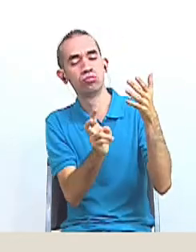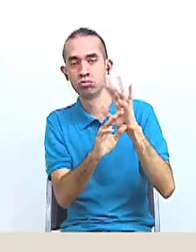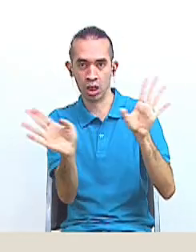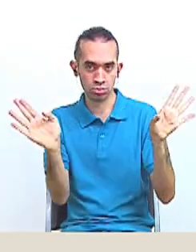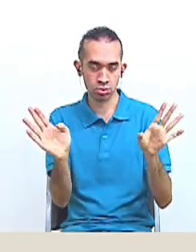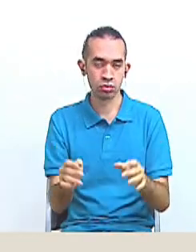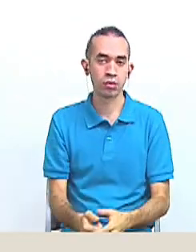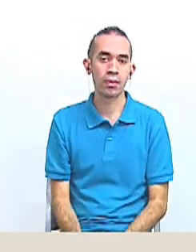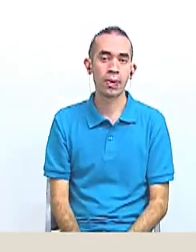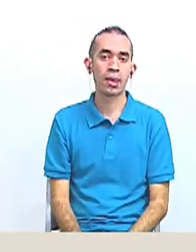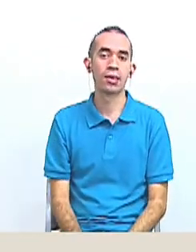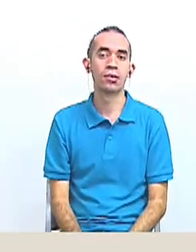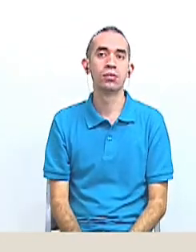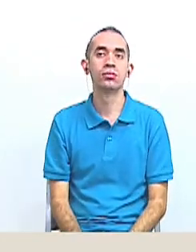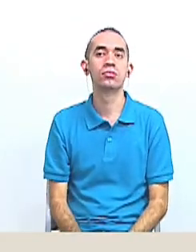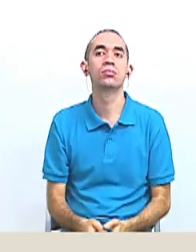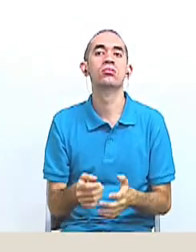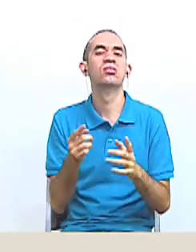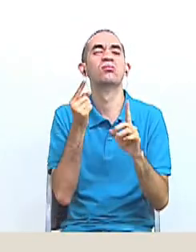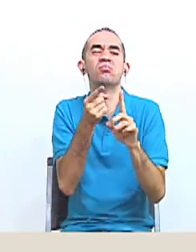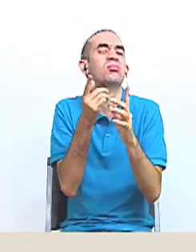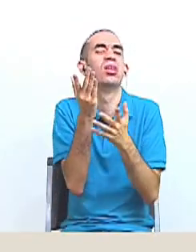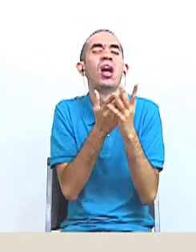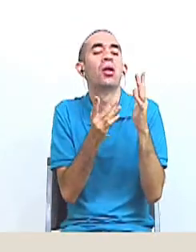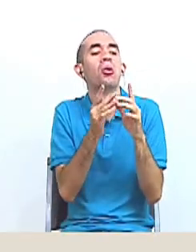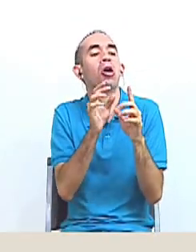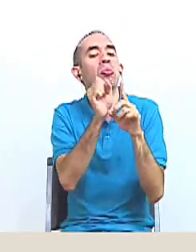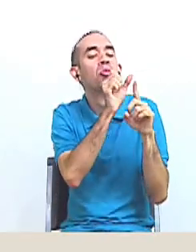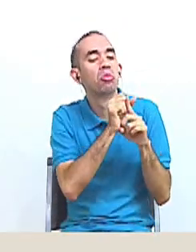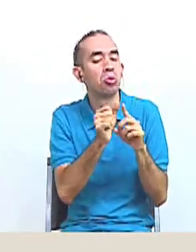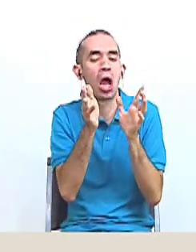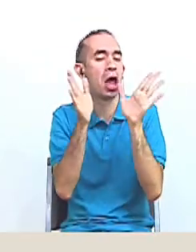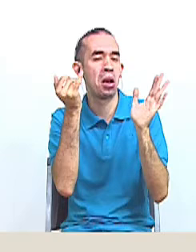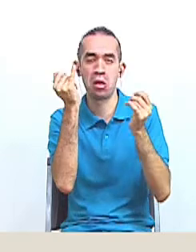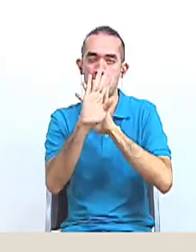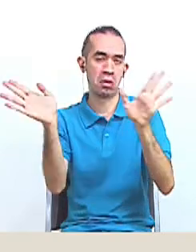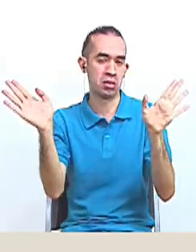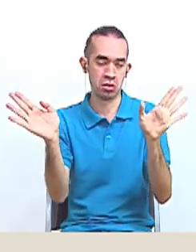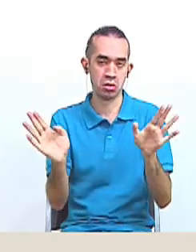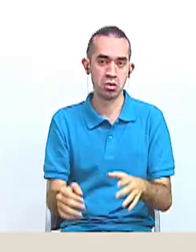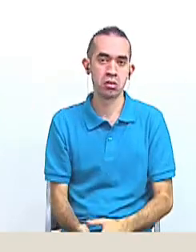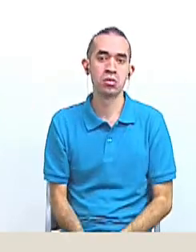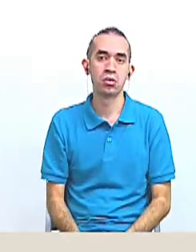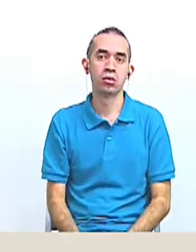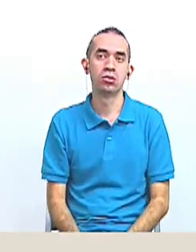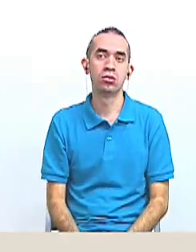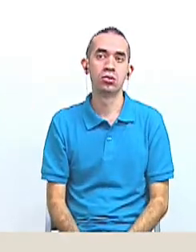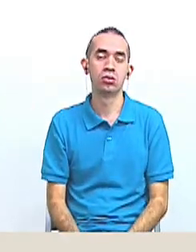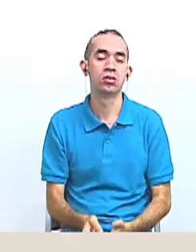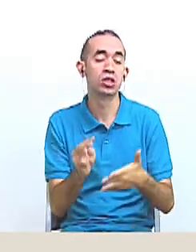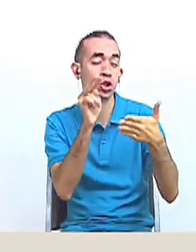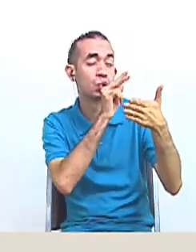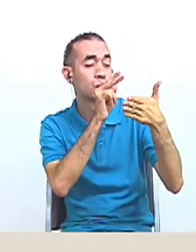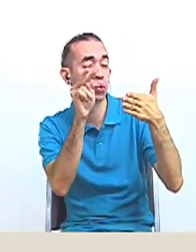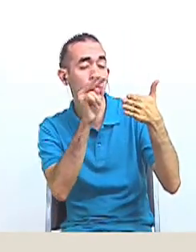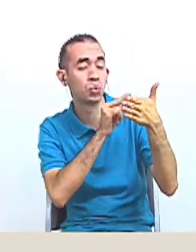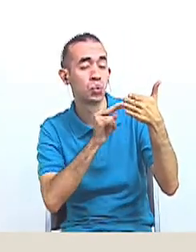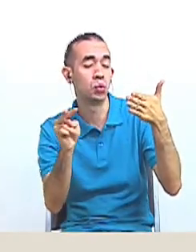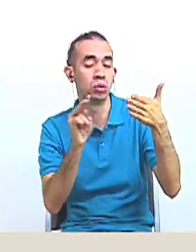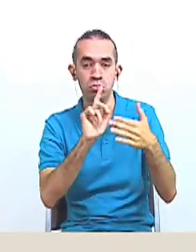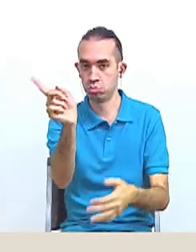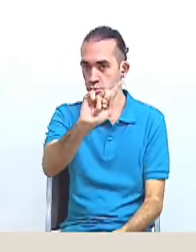the text to find very general ideas. So we won't have time to read the whole